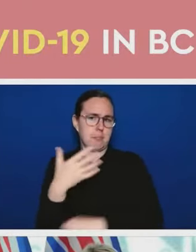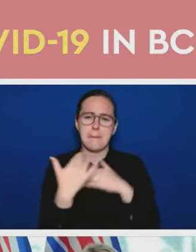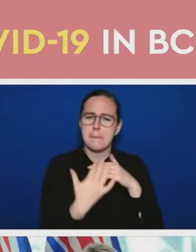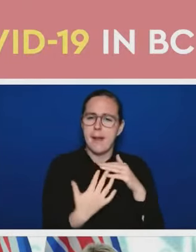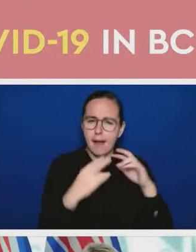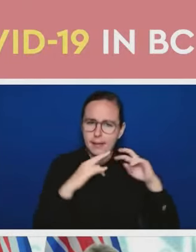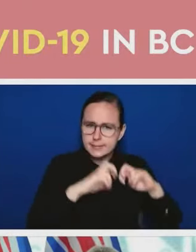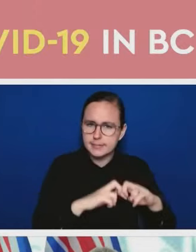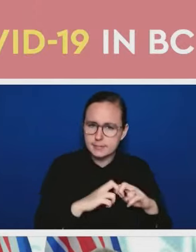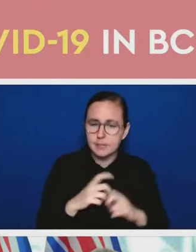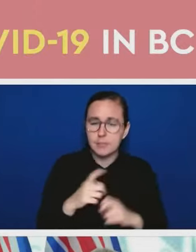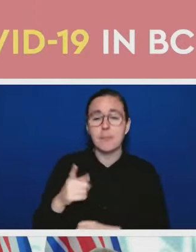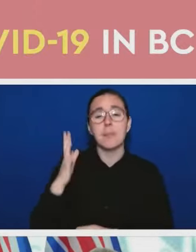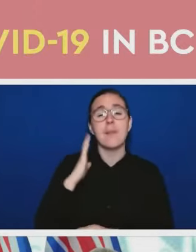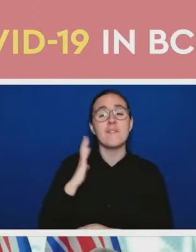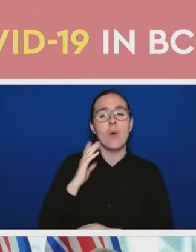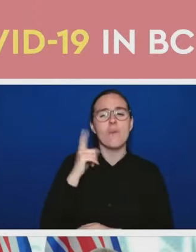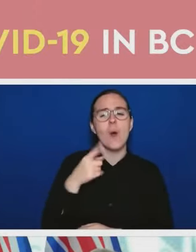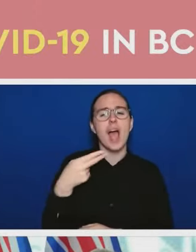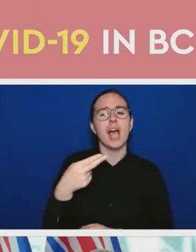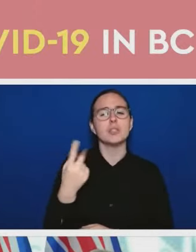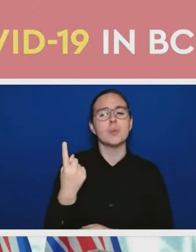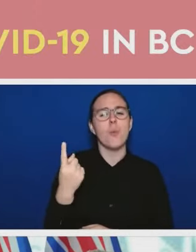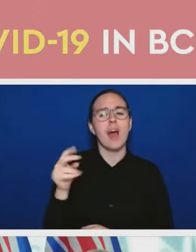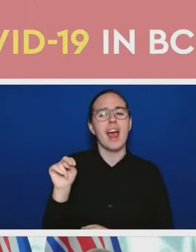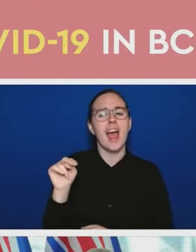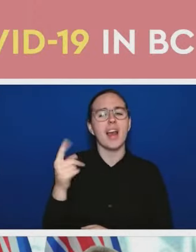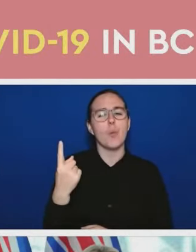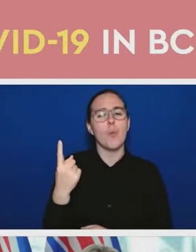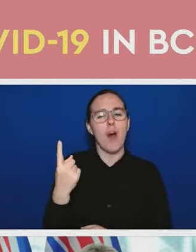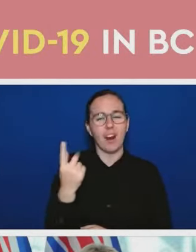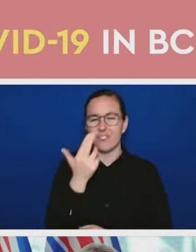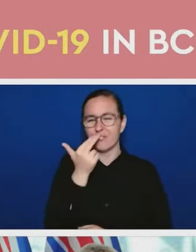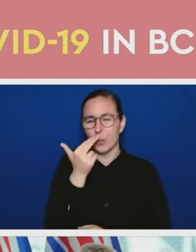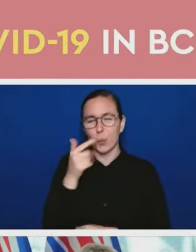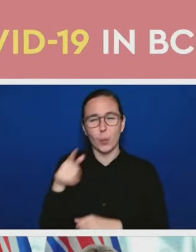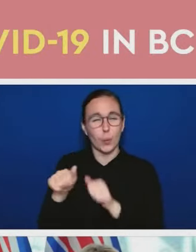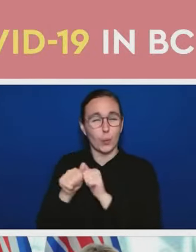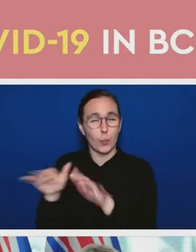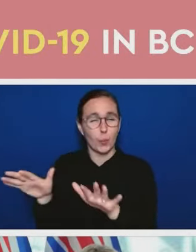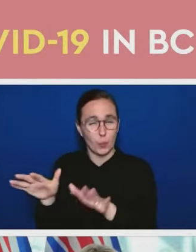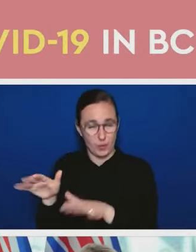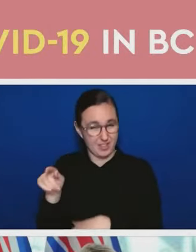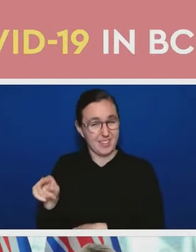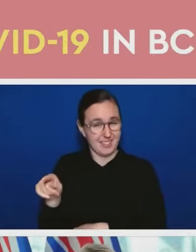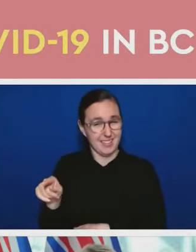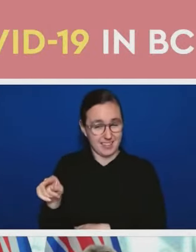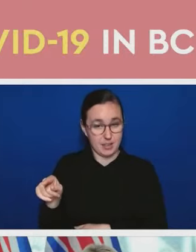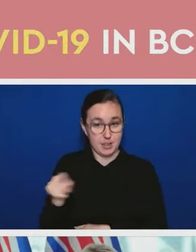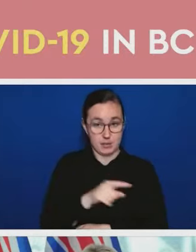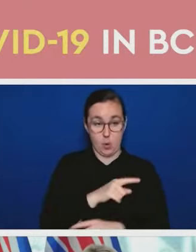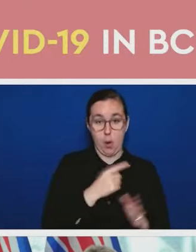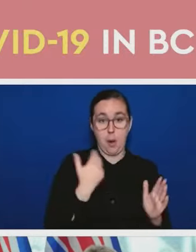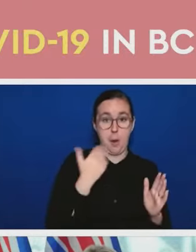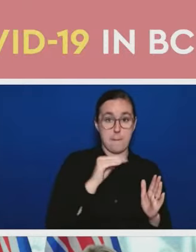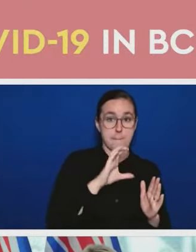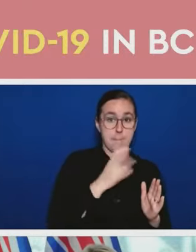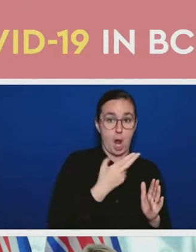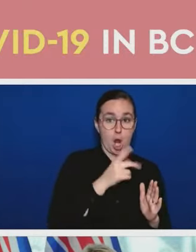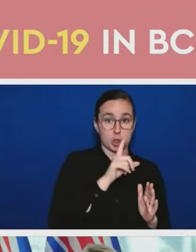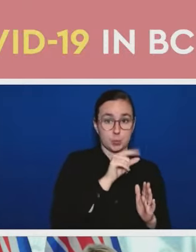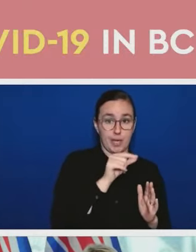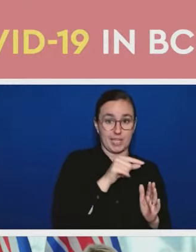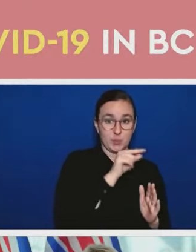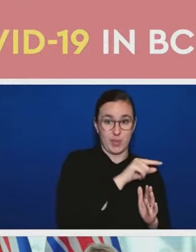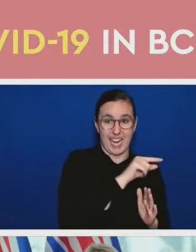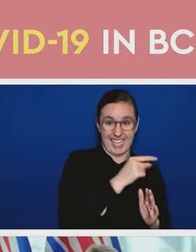influenza pandemic. And since the beginning of, in March of 2020, we used the same type of study to